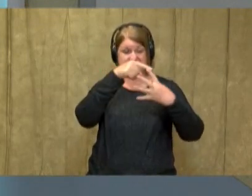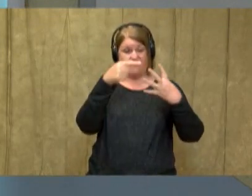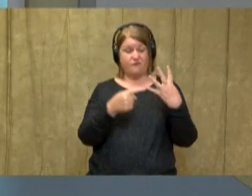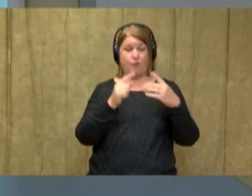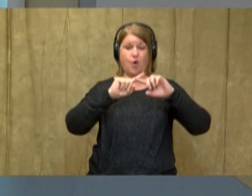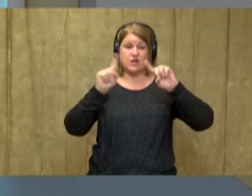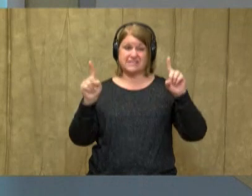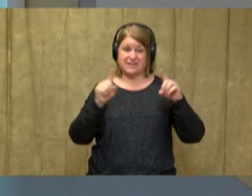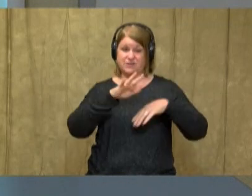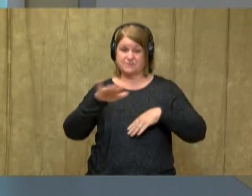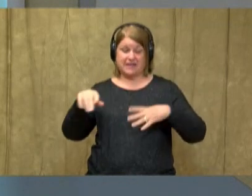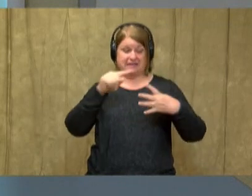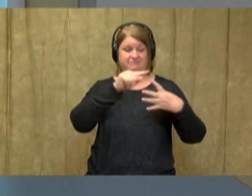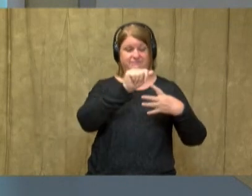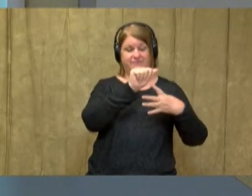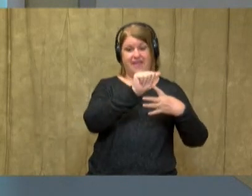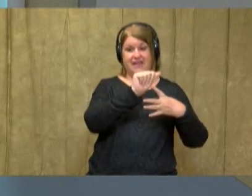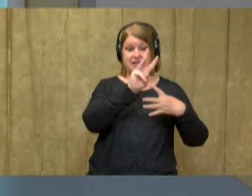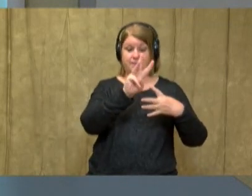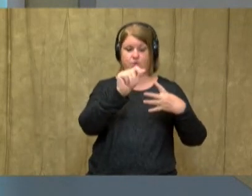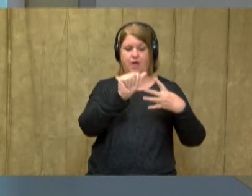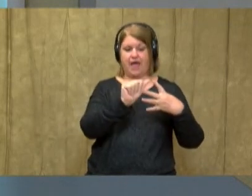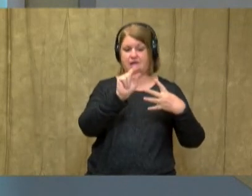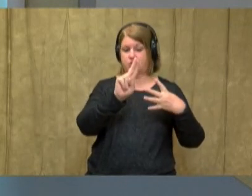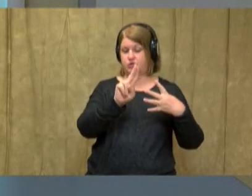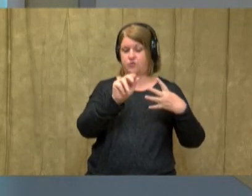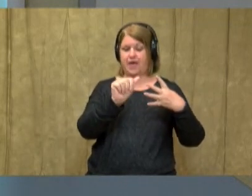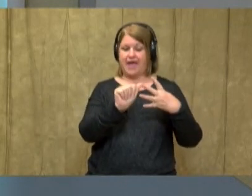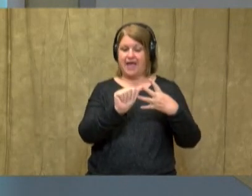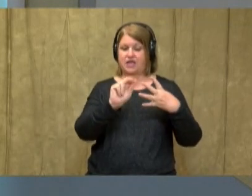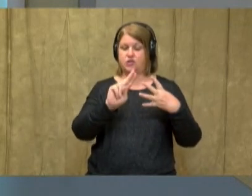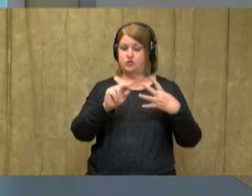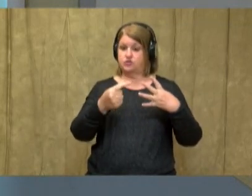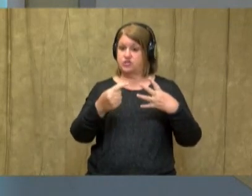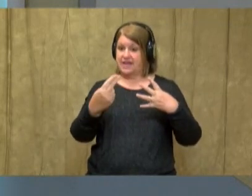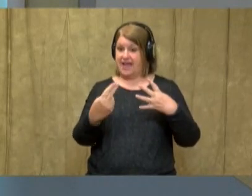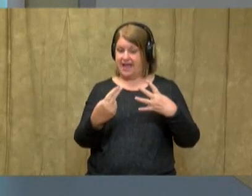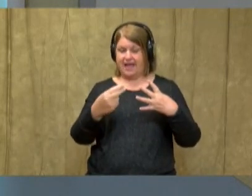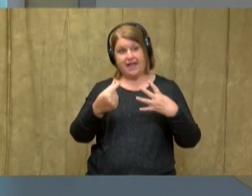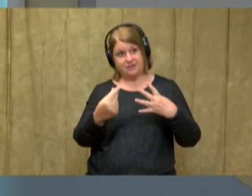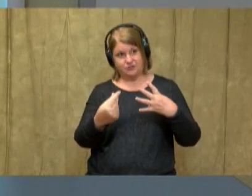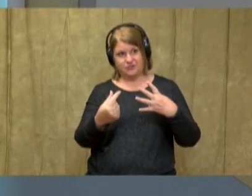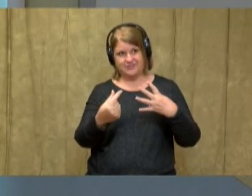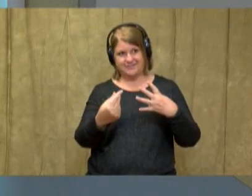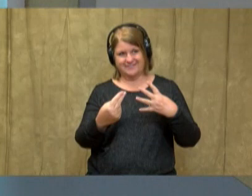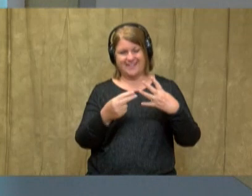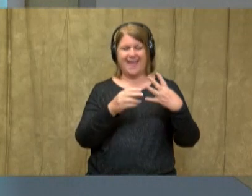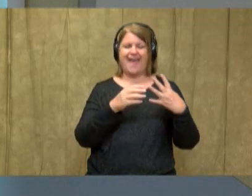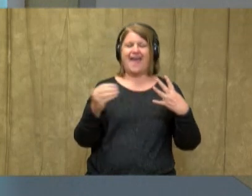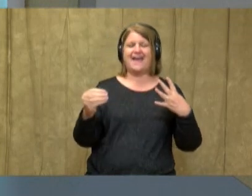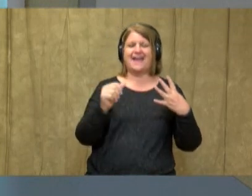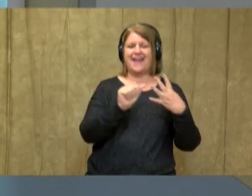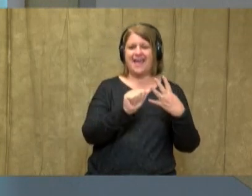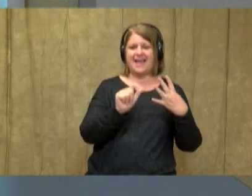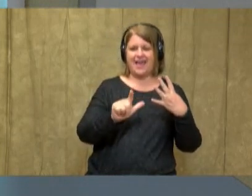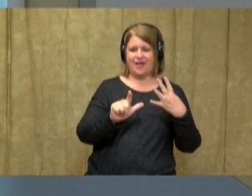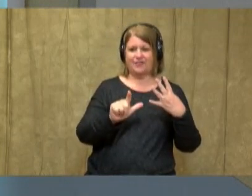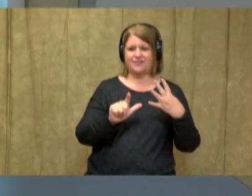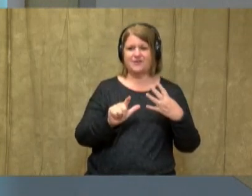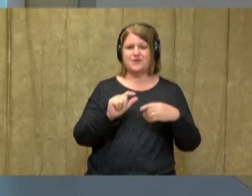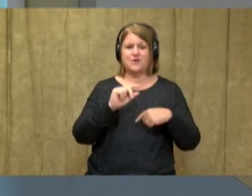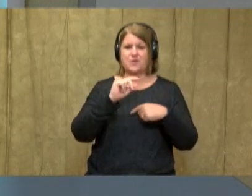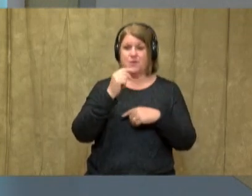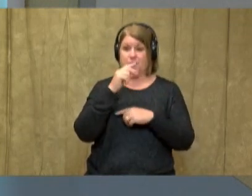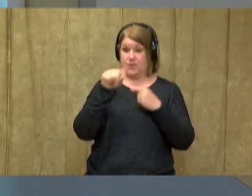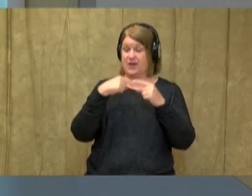spellings: A-W, A-U, A-U-G-H, and A-L. All of those letters, when I see them,